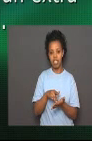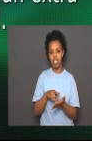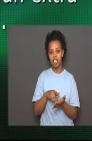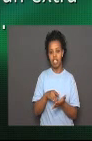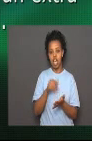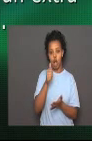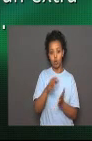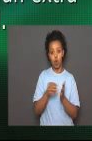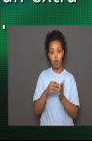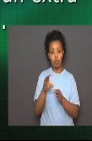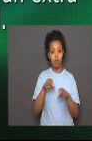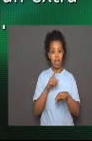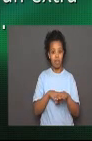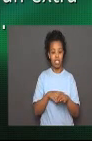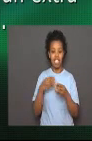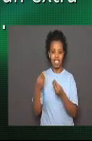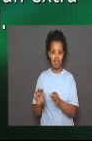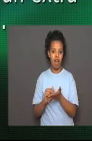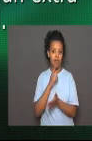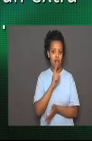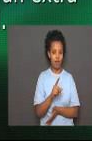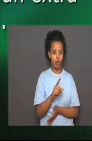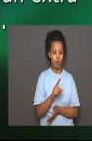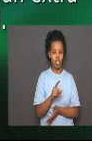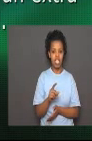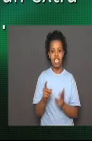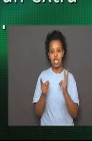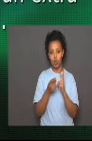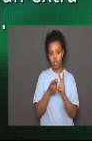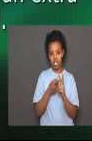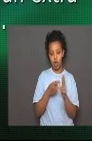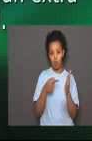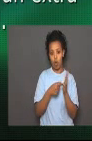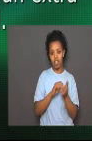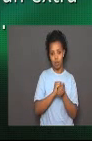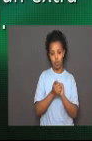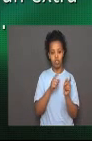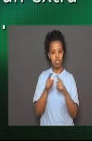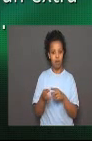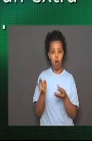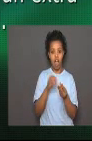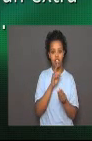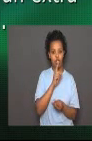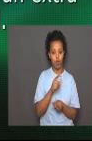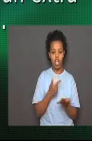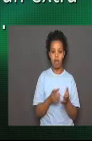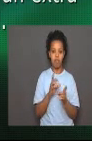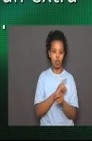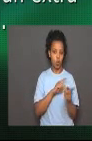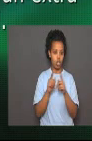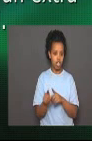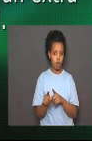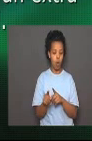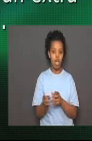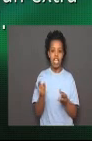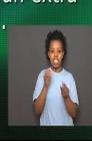replication. The third point mutation is addition, which occurs when an